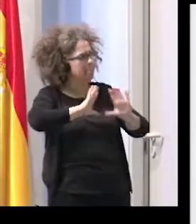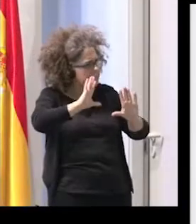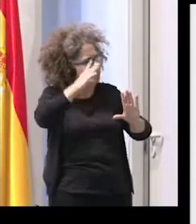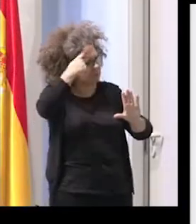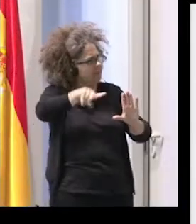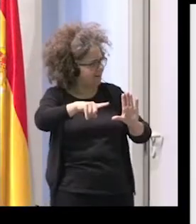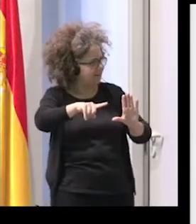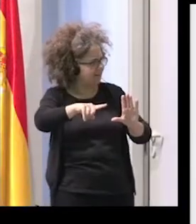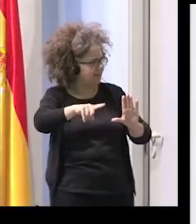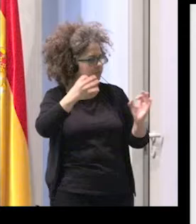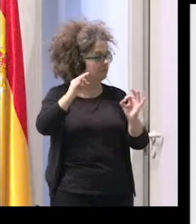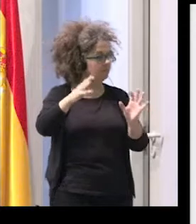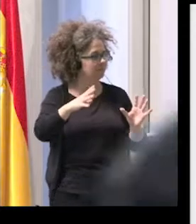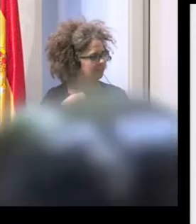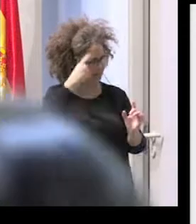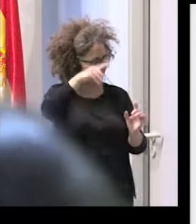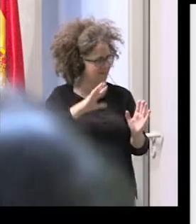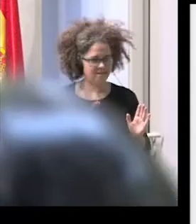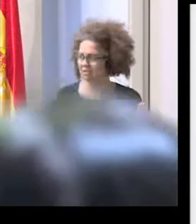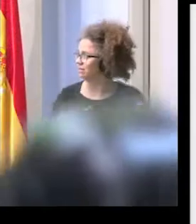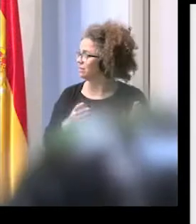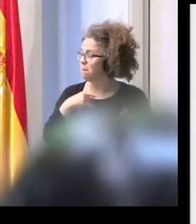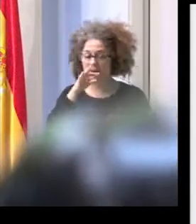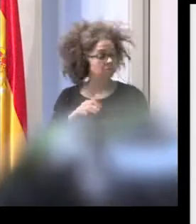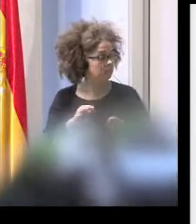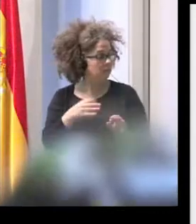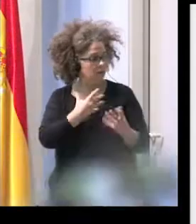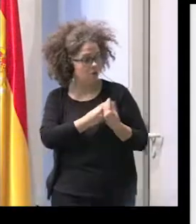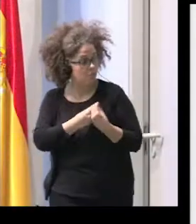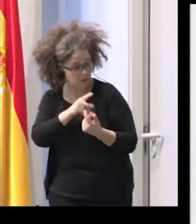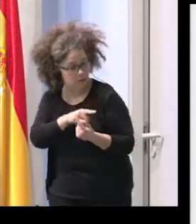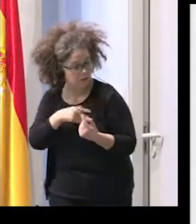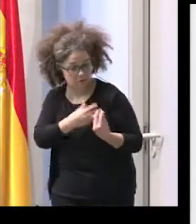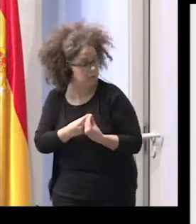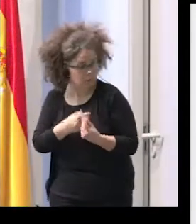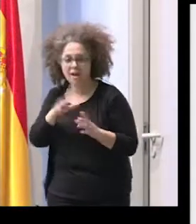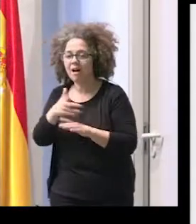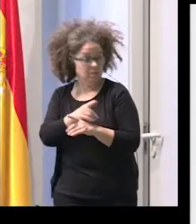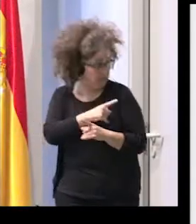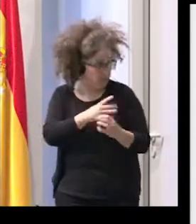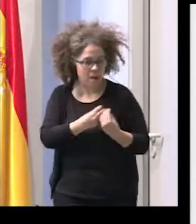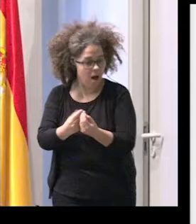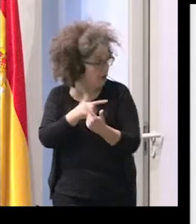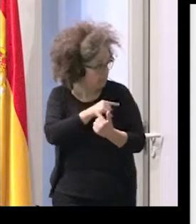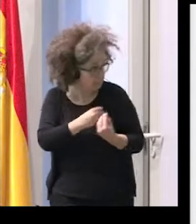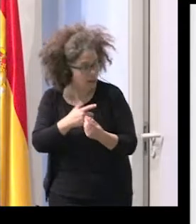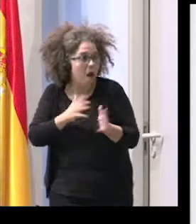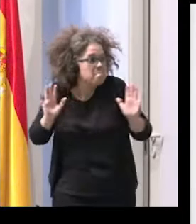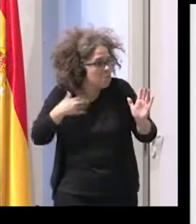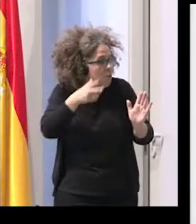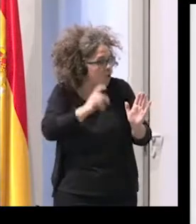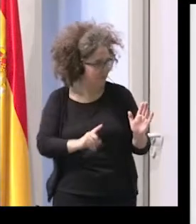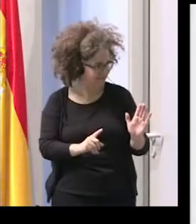other quickly here to say, are you still playing with me? Yes, you're still with me. Good. Now, this little girl